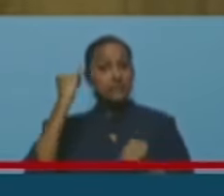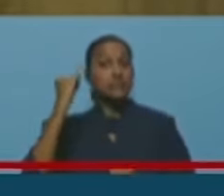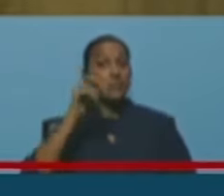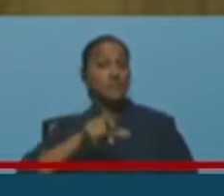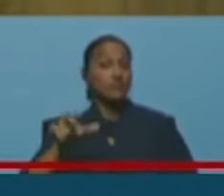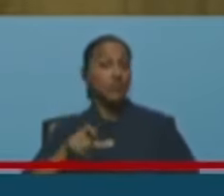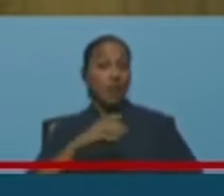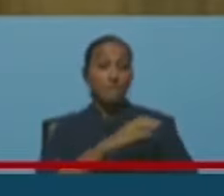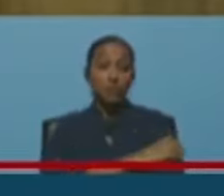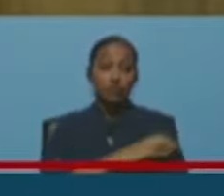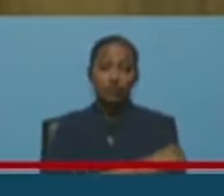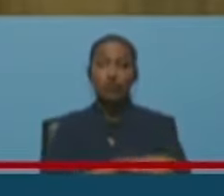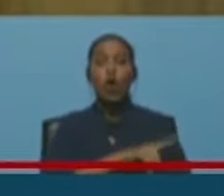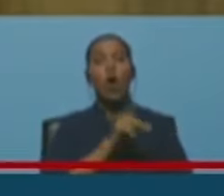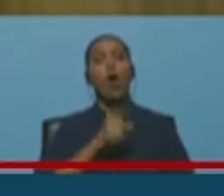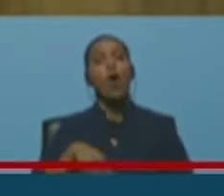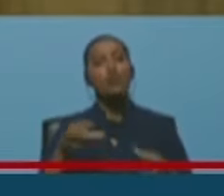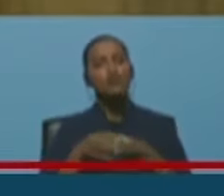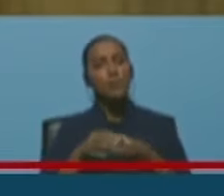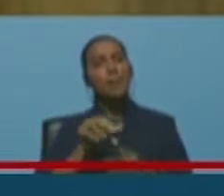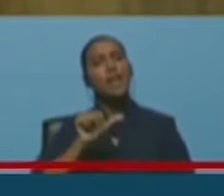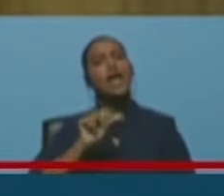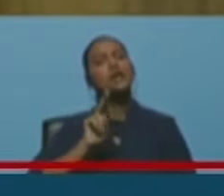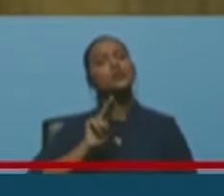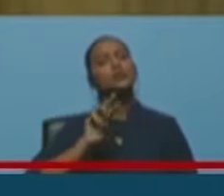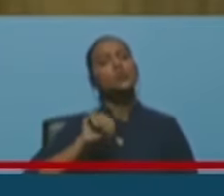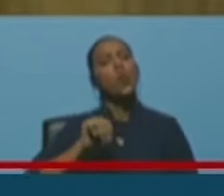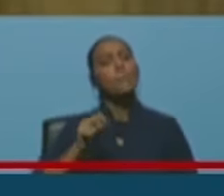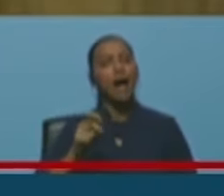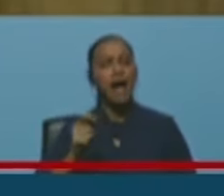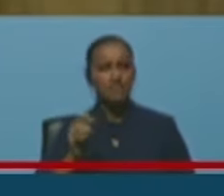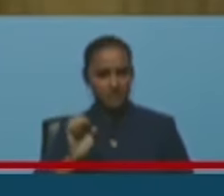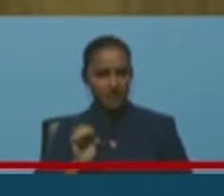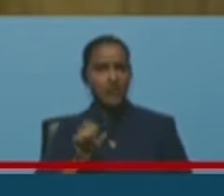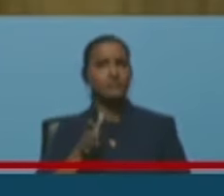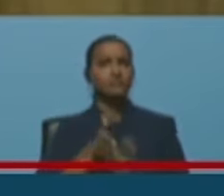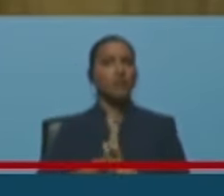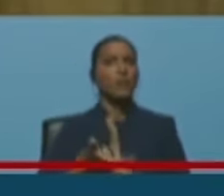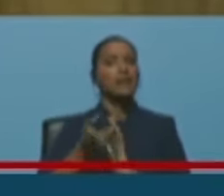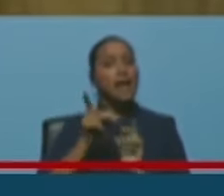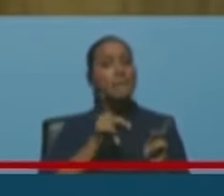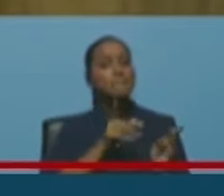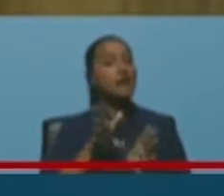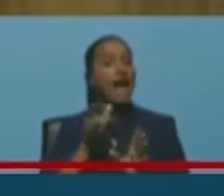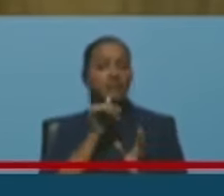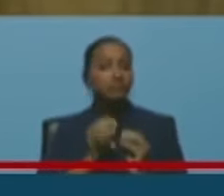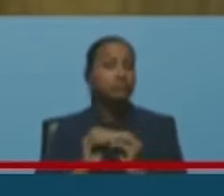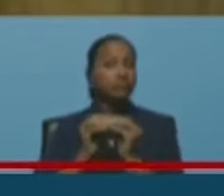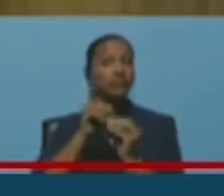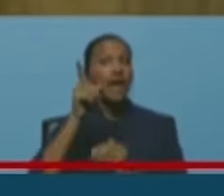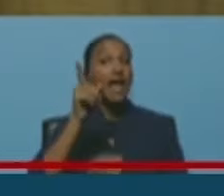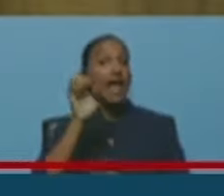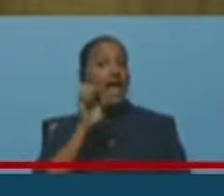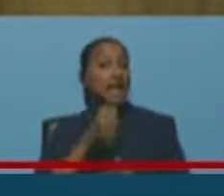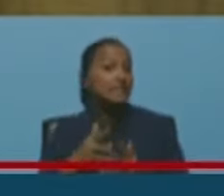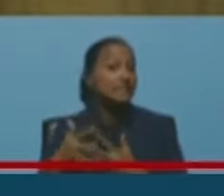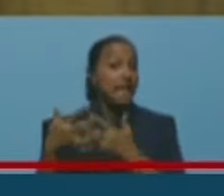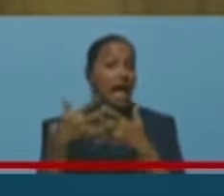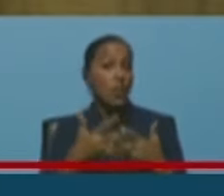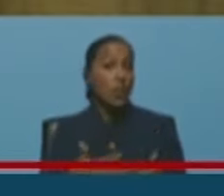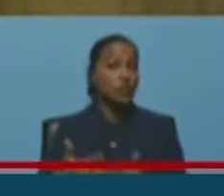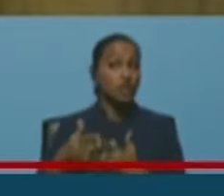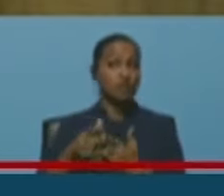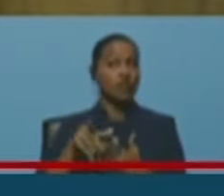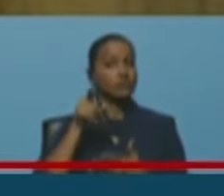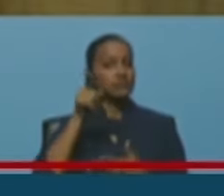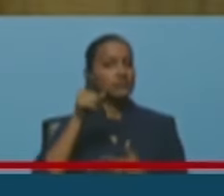what I want it to be understood is that it was a strategy made from abroad by the US government, and it is a strategy that, you will see, it has been